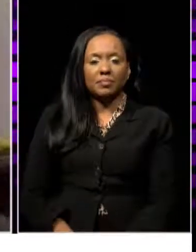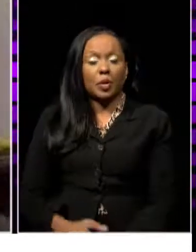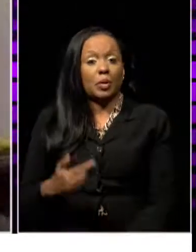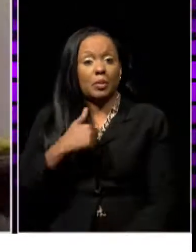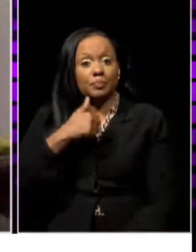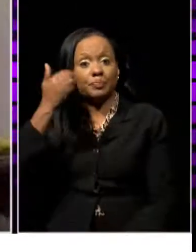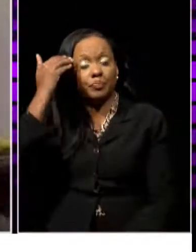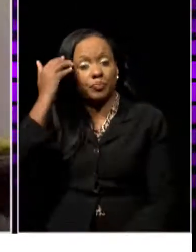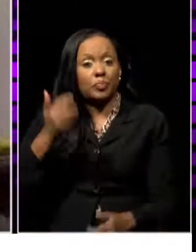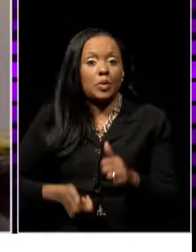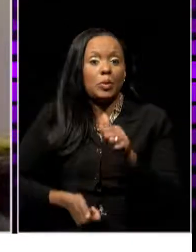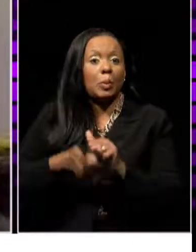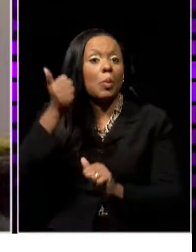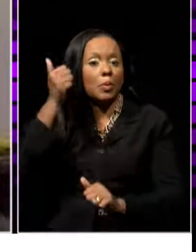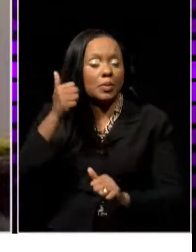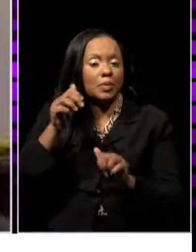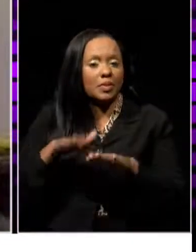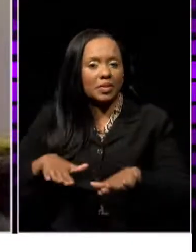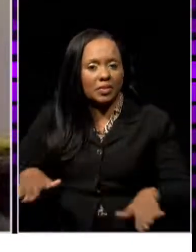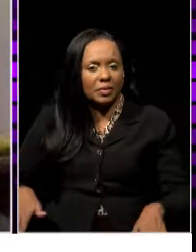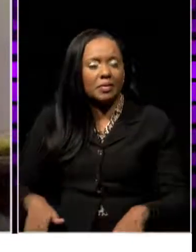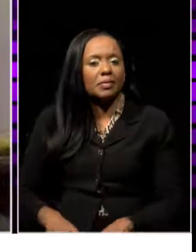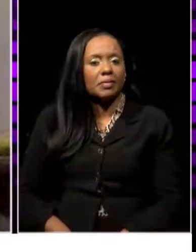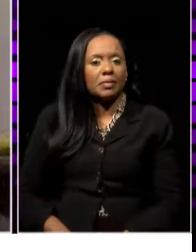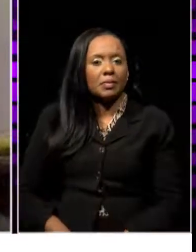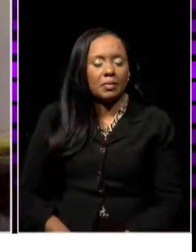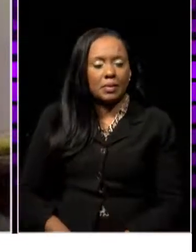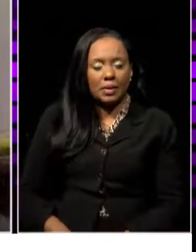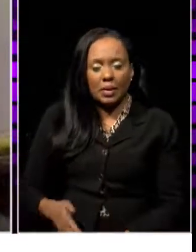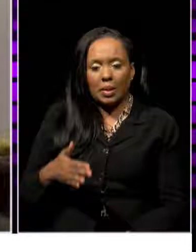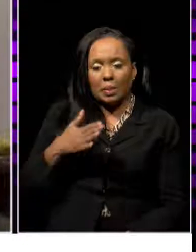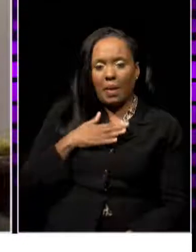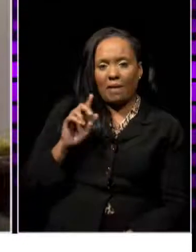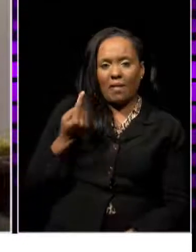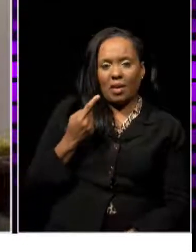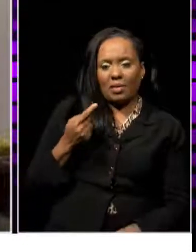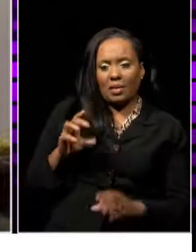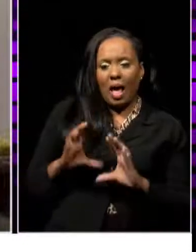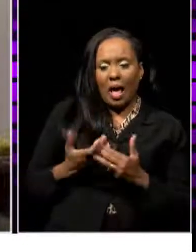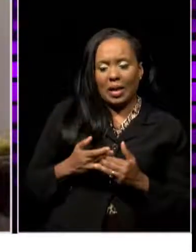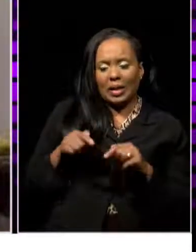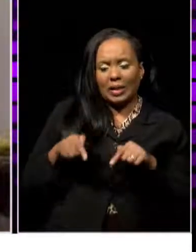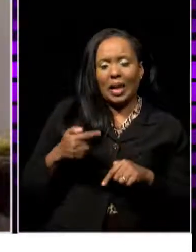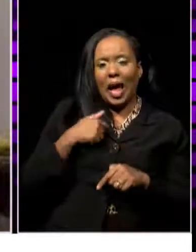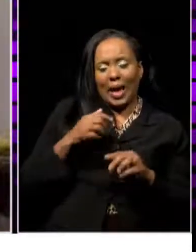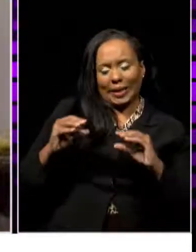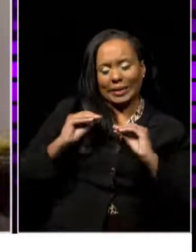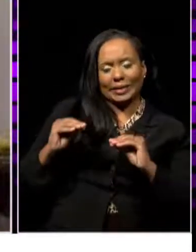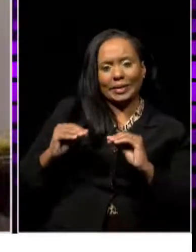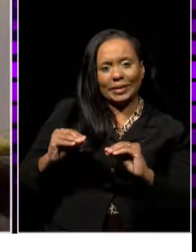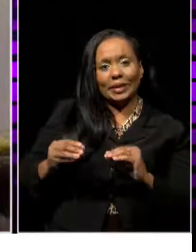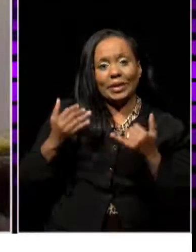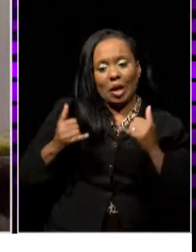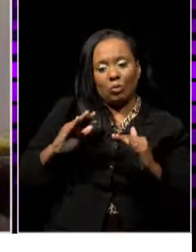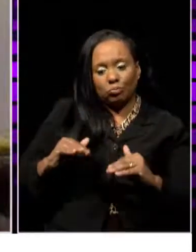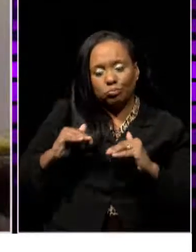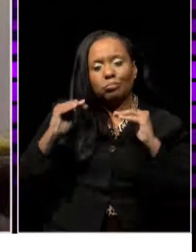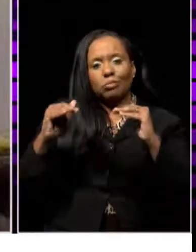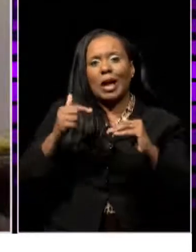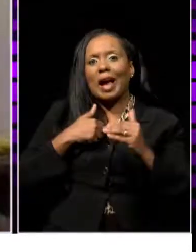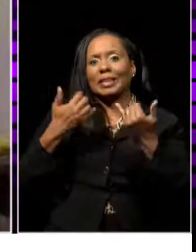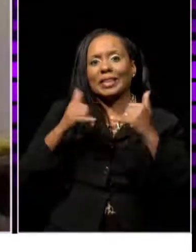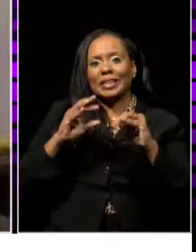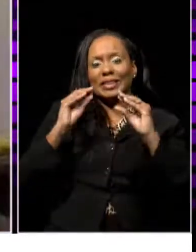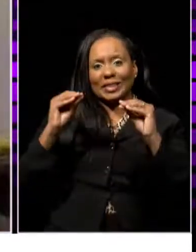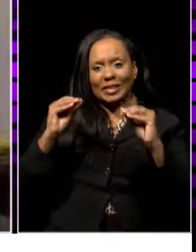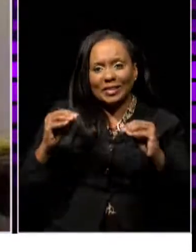children, although I do have some new students. I knew the students from before, their need for socialization, or their how